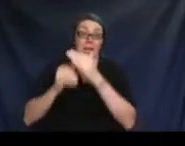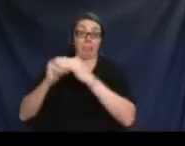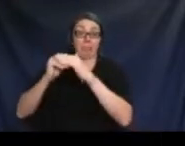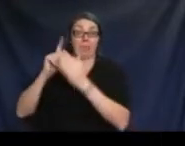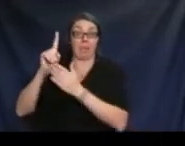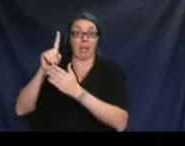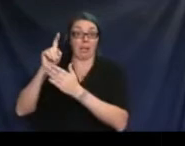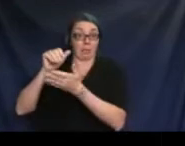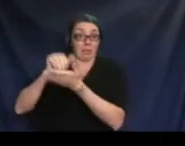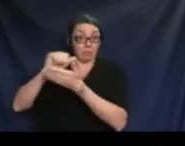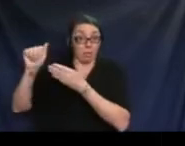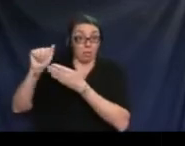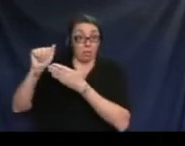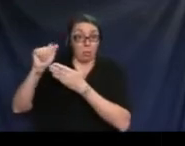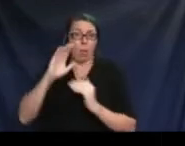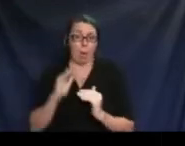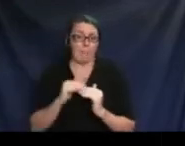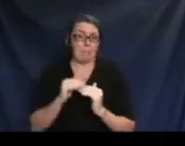$3.